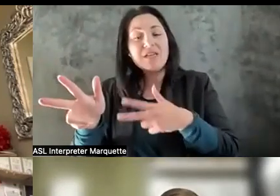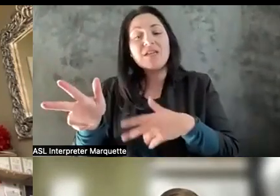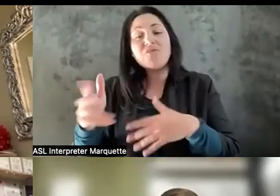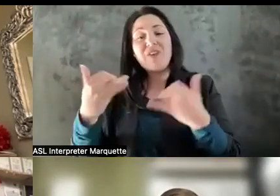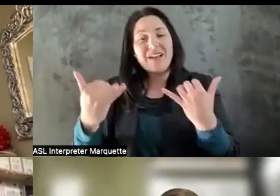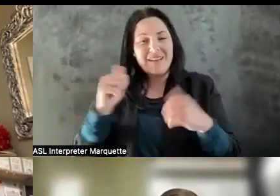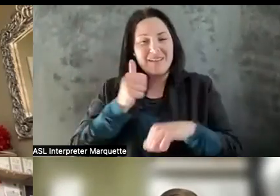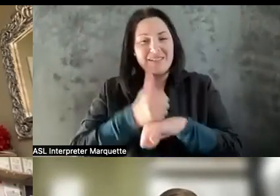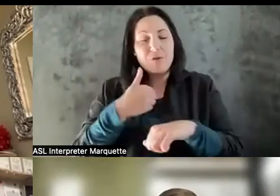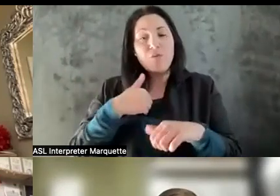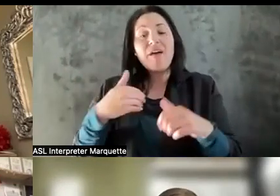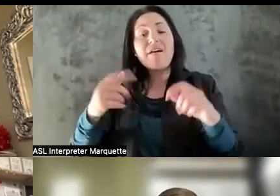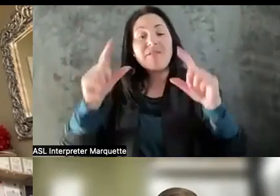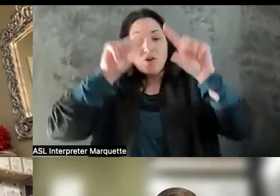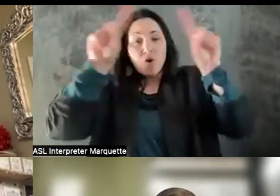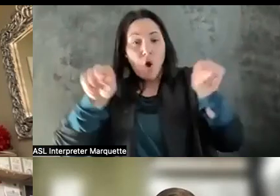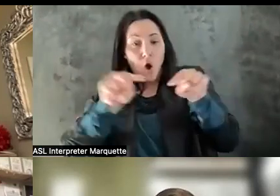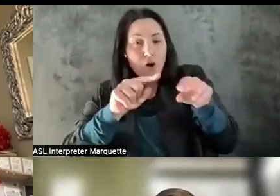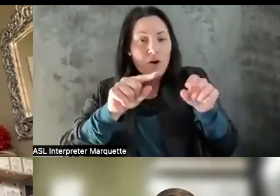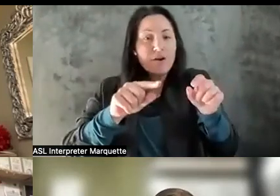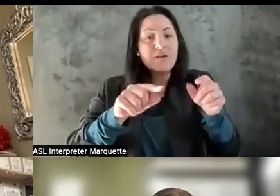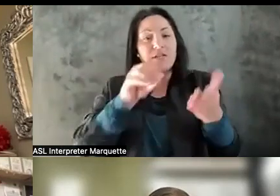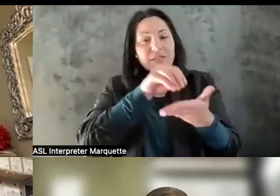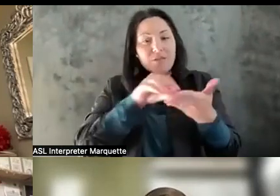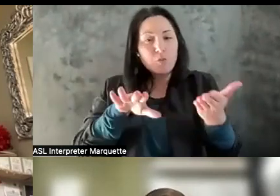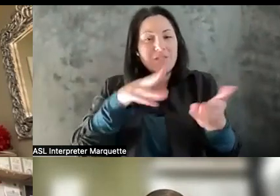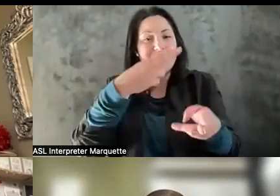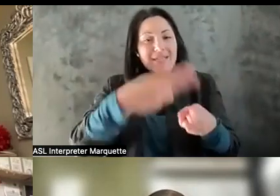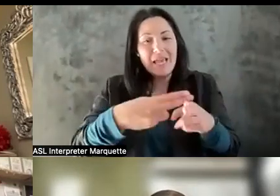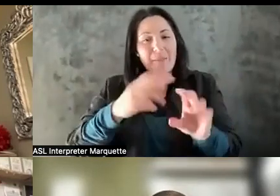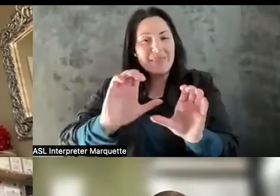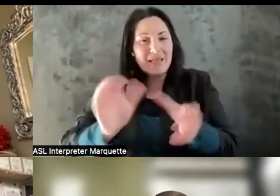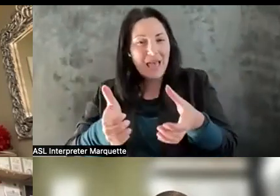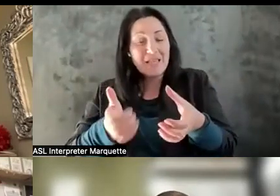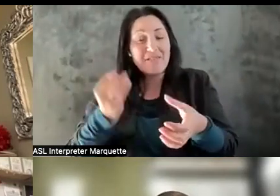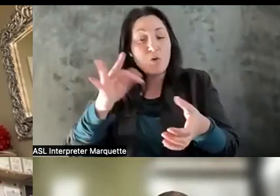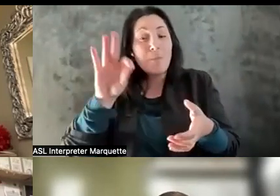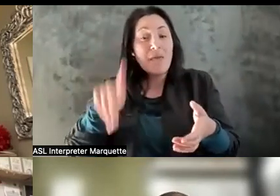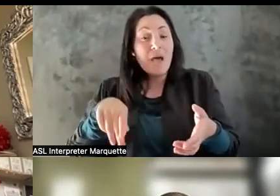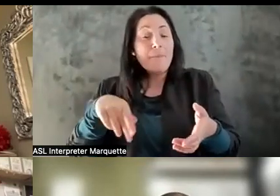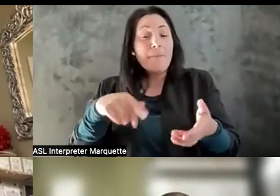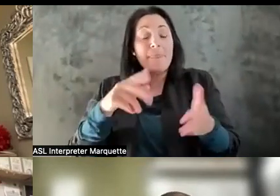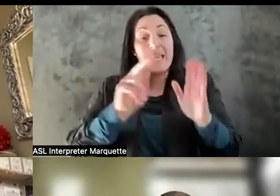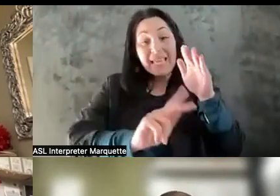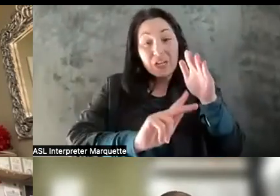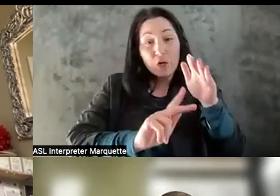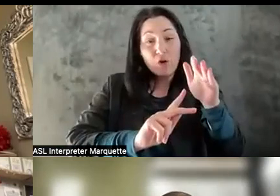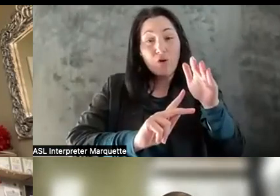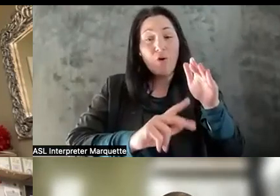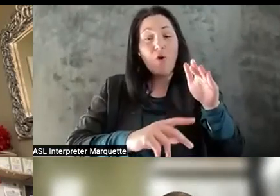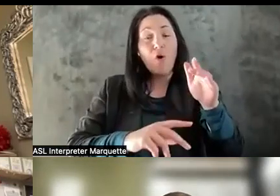right now is you have a sign in your car with your name or your student's name and the class. And if you're picking up a kindergartner at